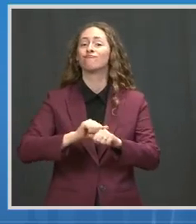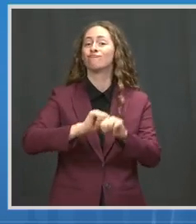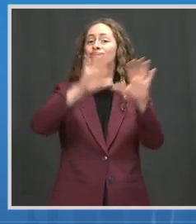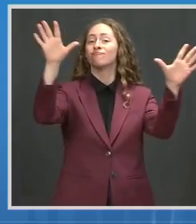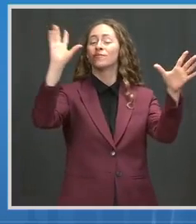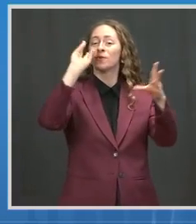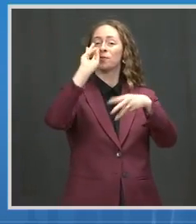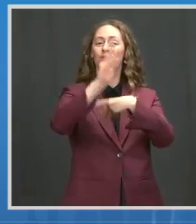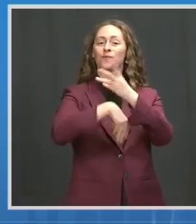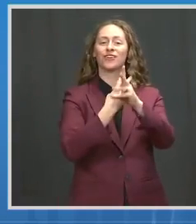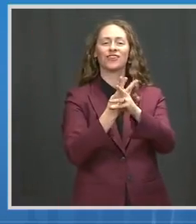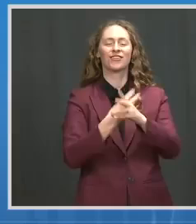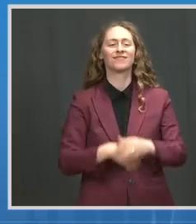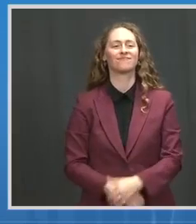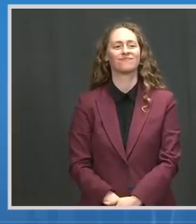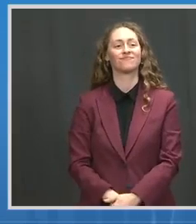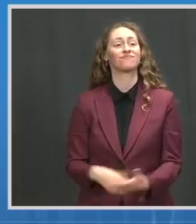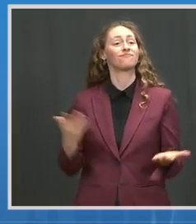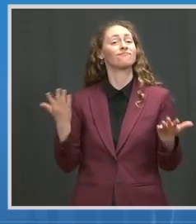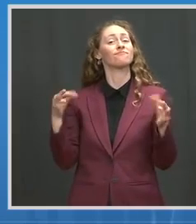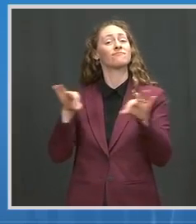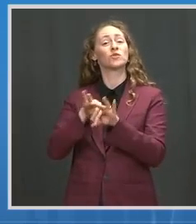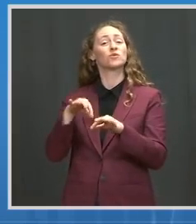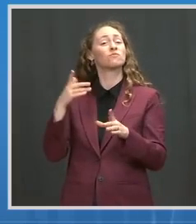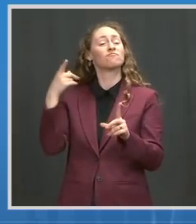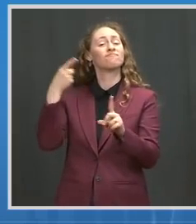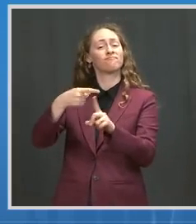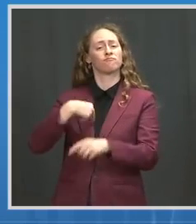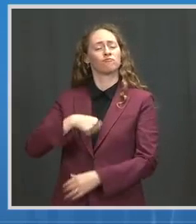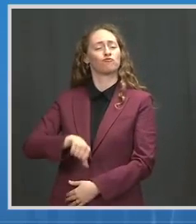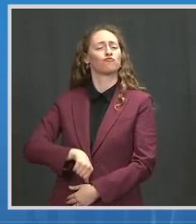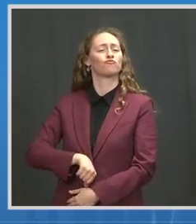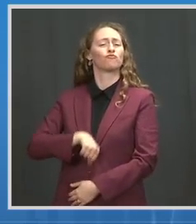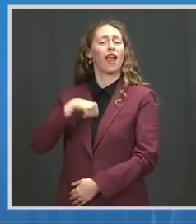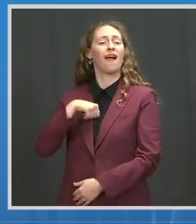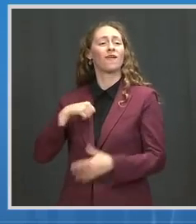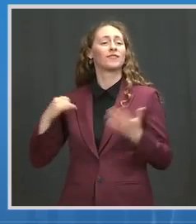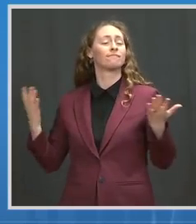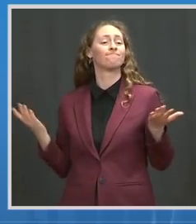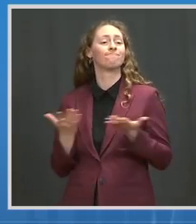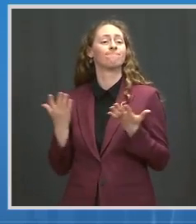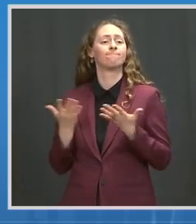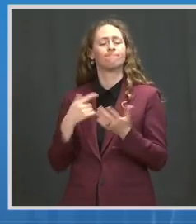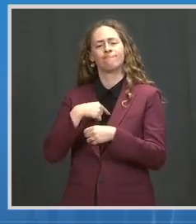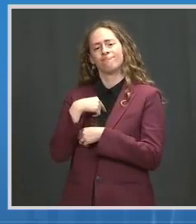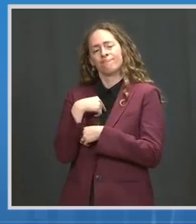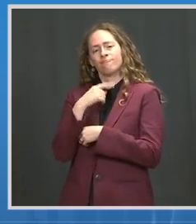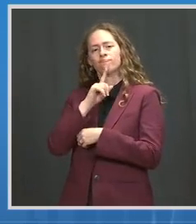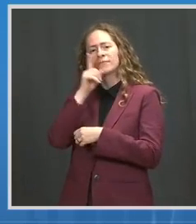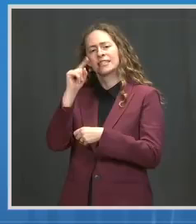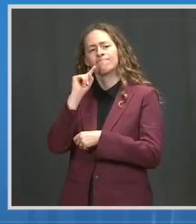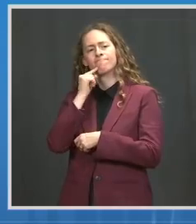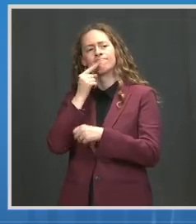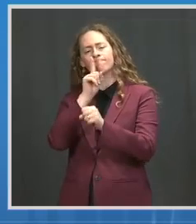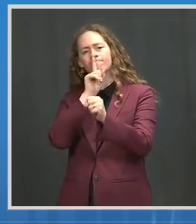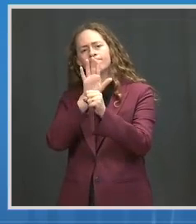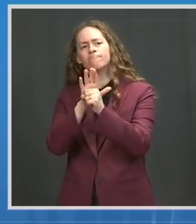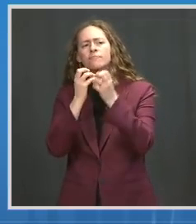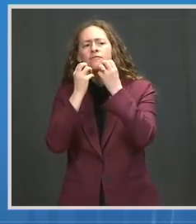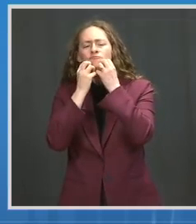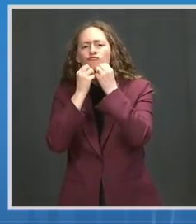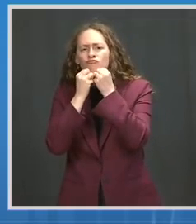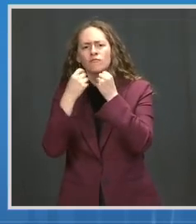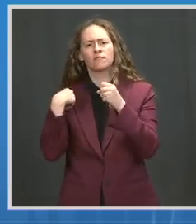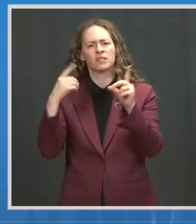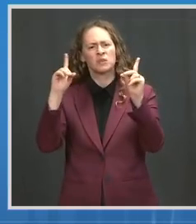serve an administration that has been so deeply committed to showing our values in action every day, pulling everyone